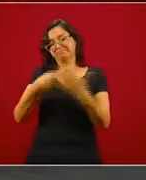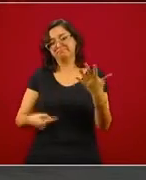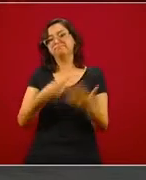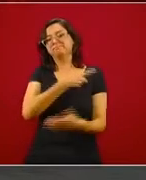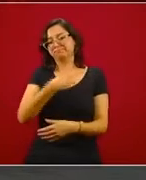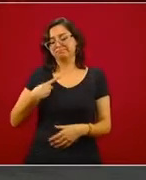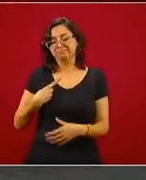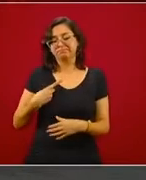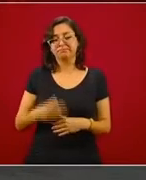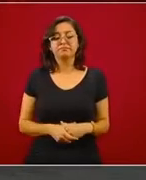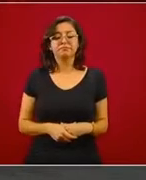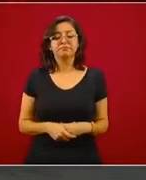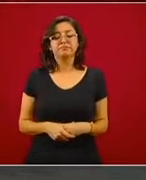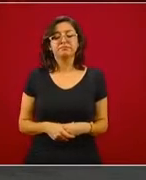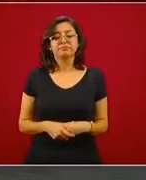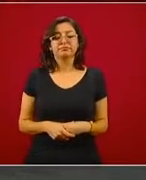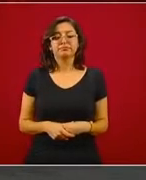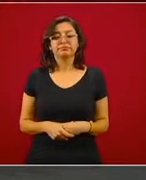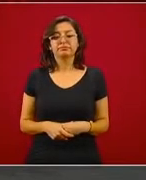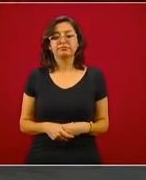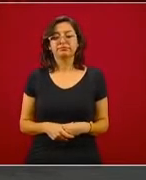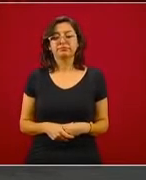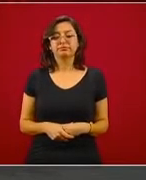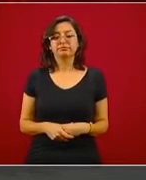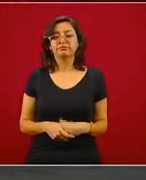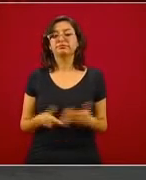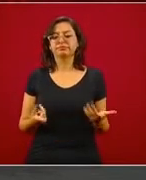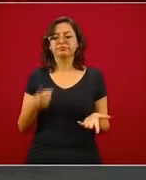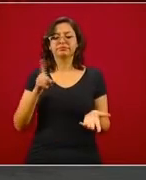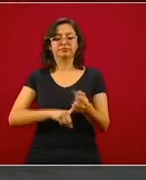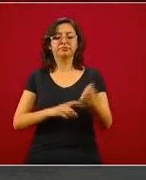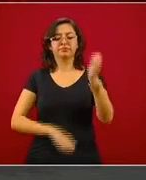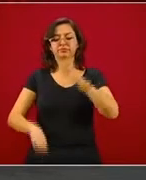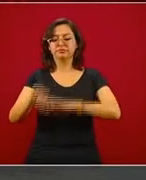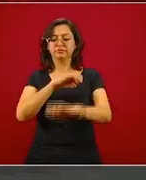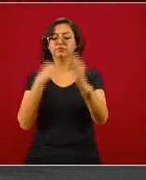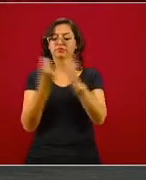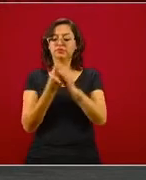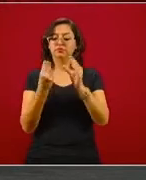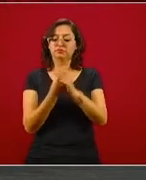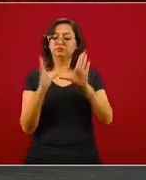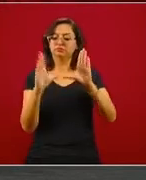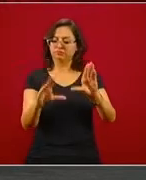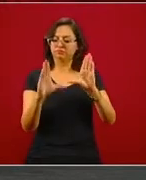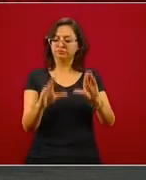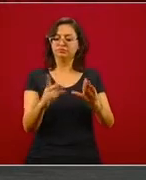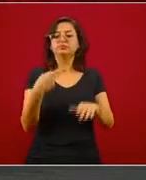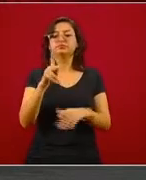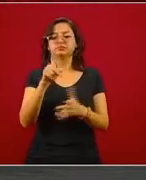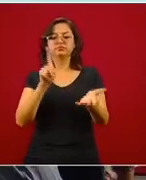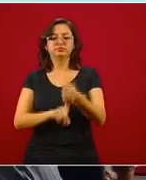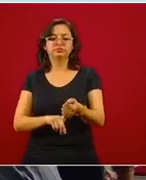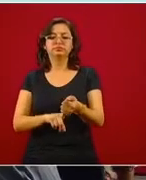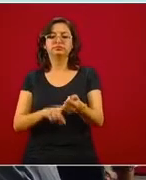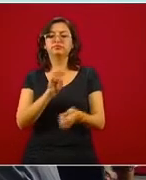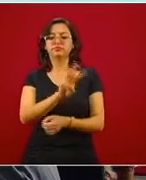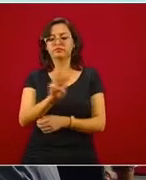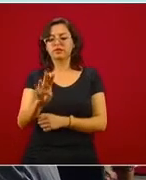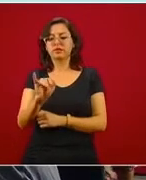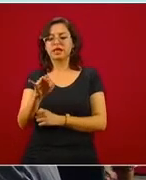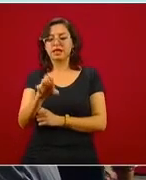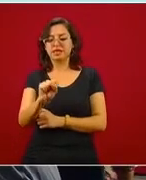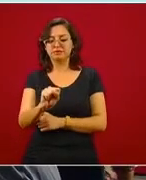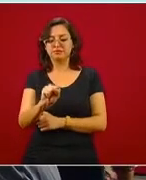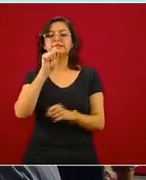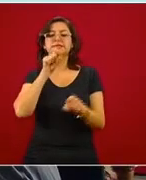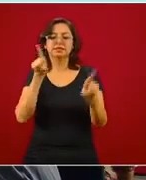the employees to be educated so that they can adhere to these measures. So this